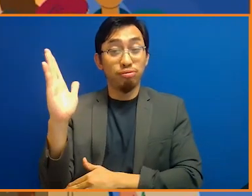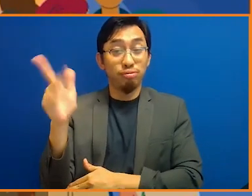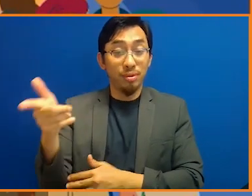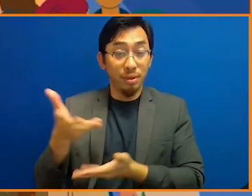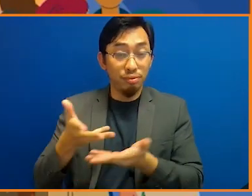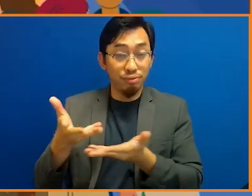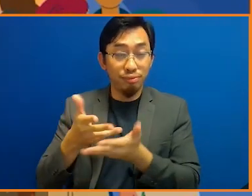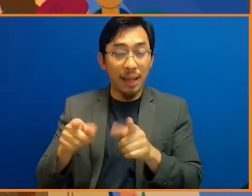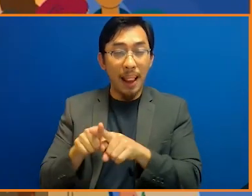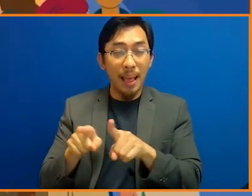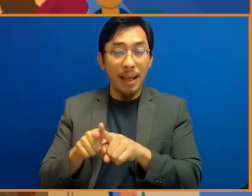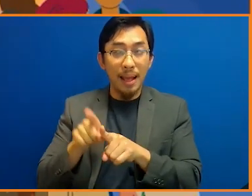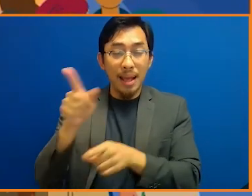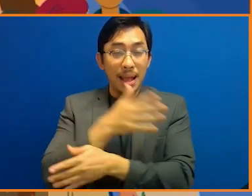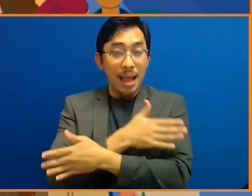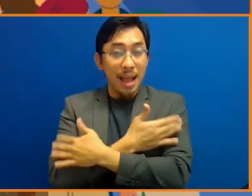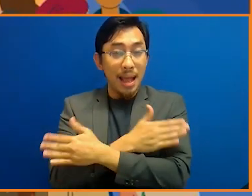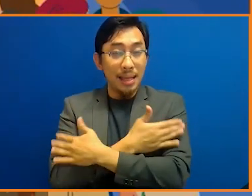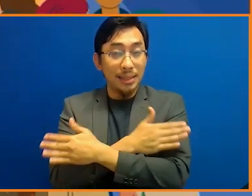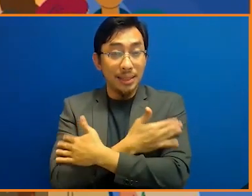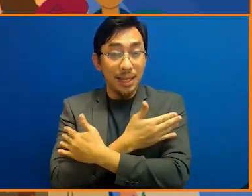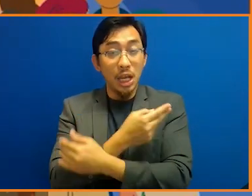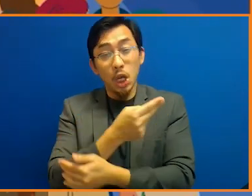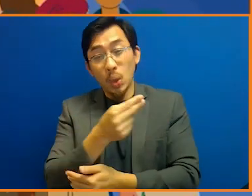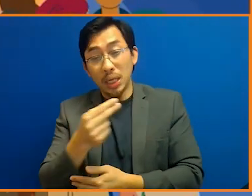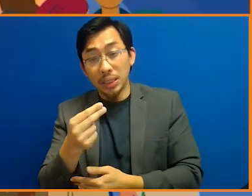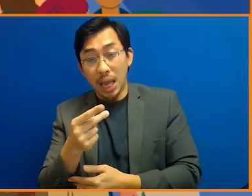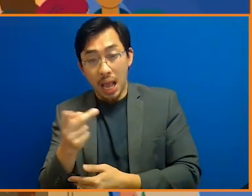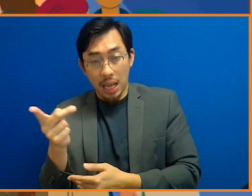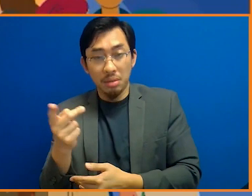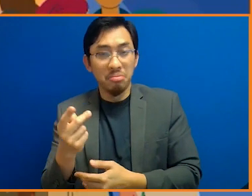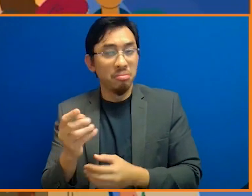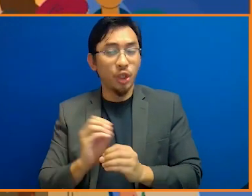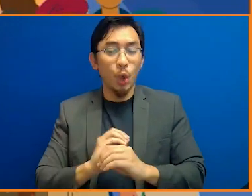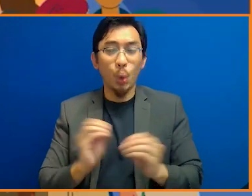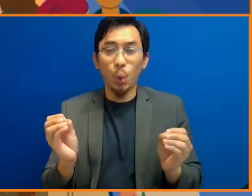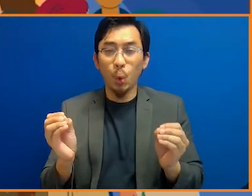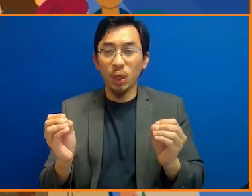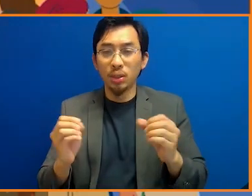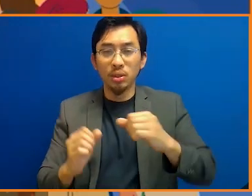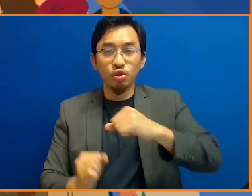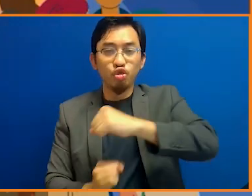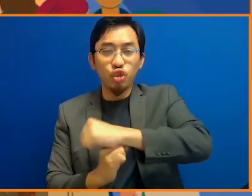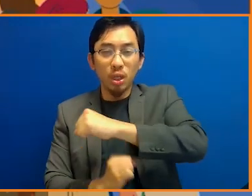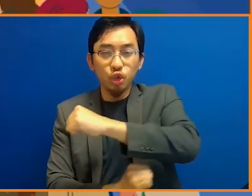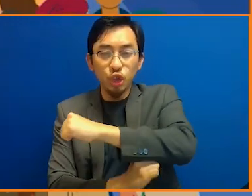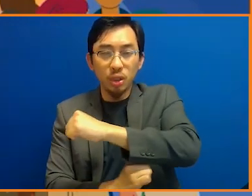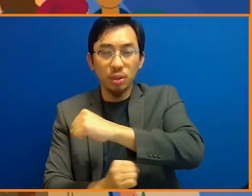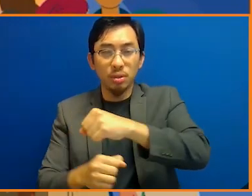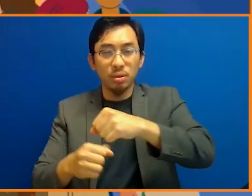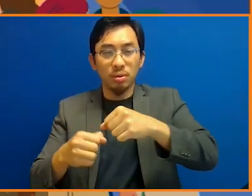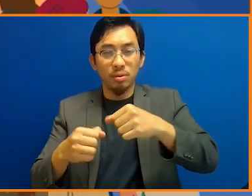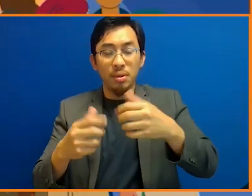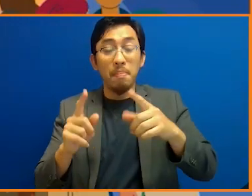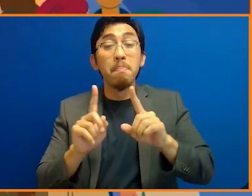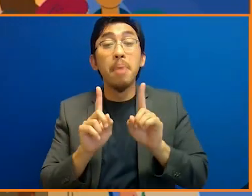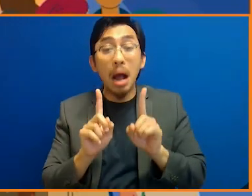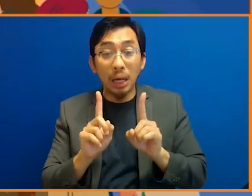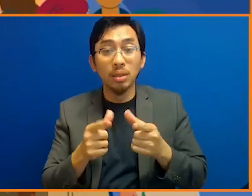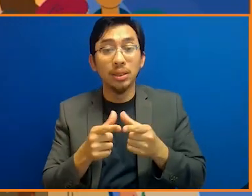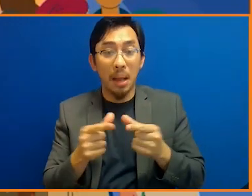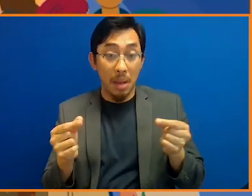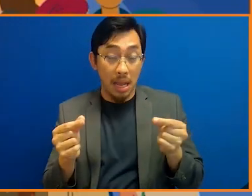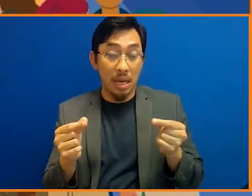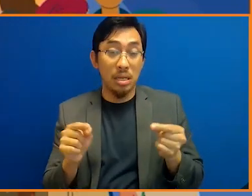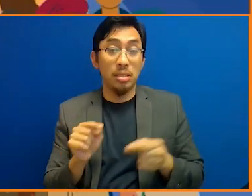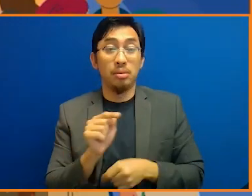about the like, for example, in Aceh or in Indonesia, where we have no such structures,